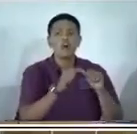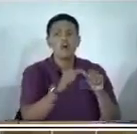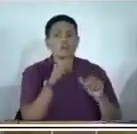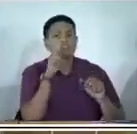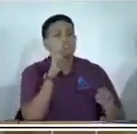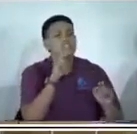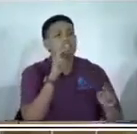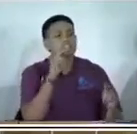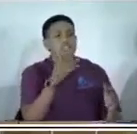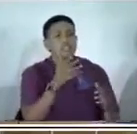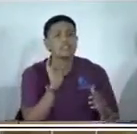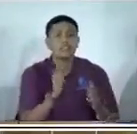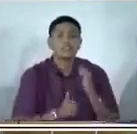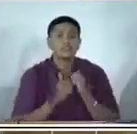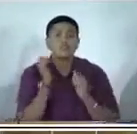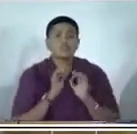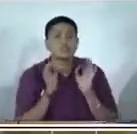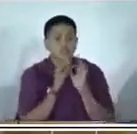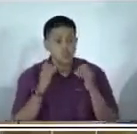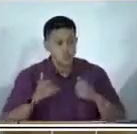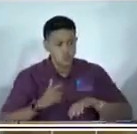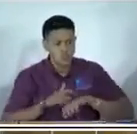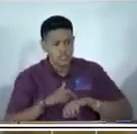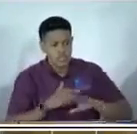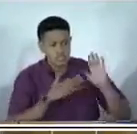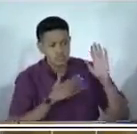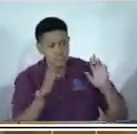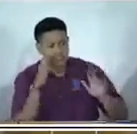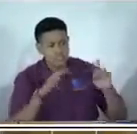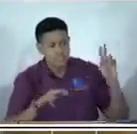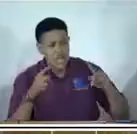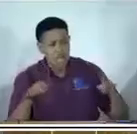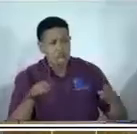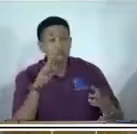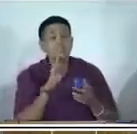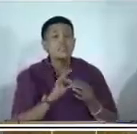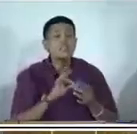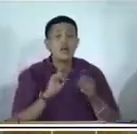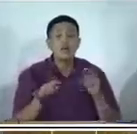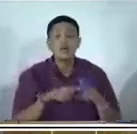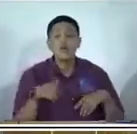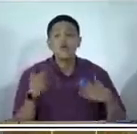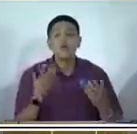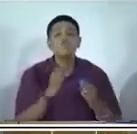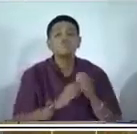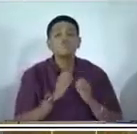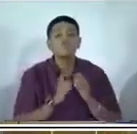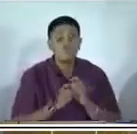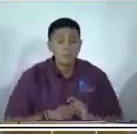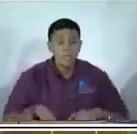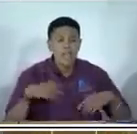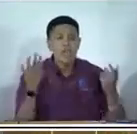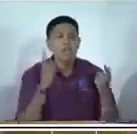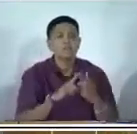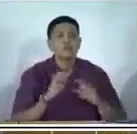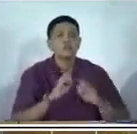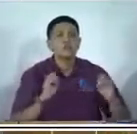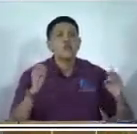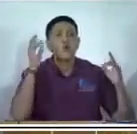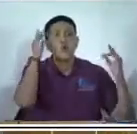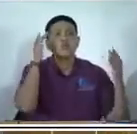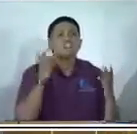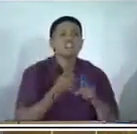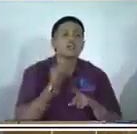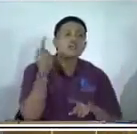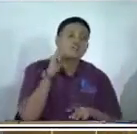most important at this time to the citizens. Because this argument about repairing and no consideration for the fact